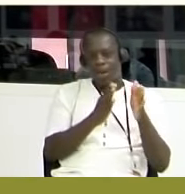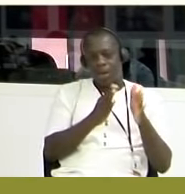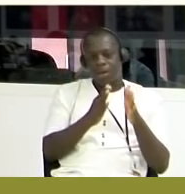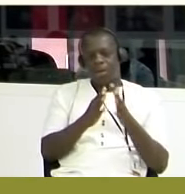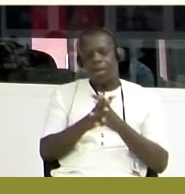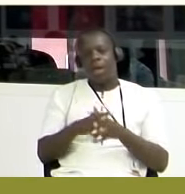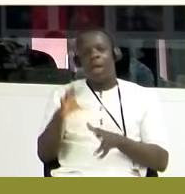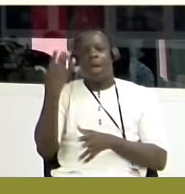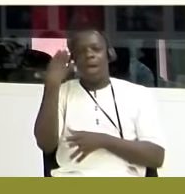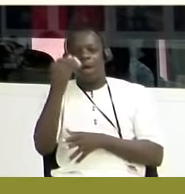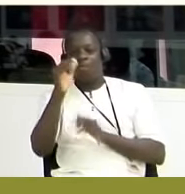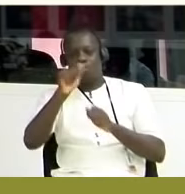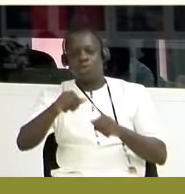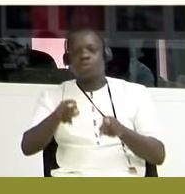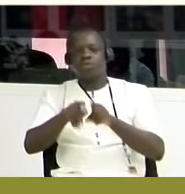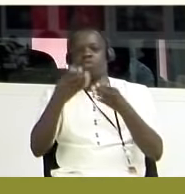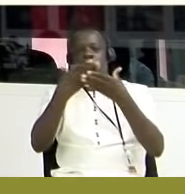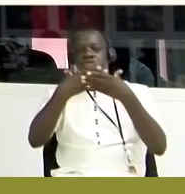student demonstration.